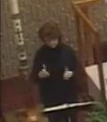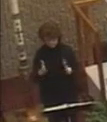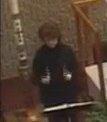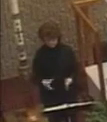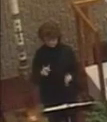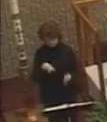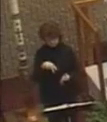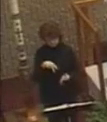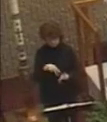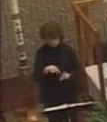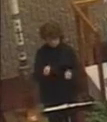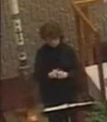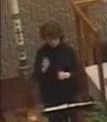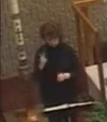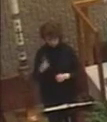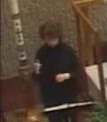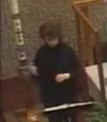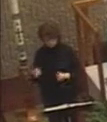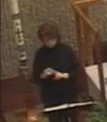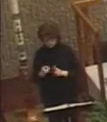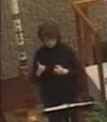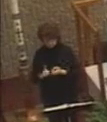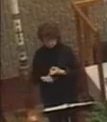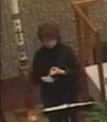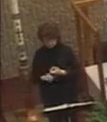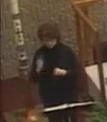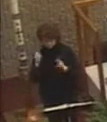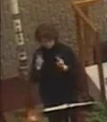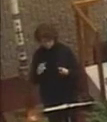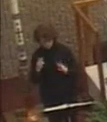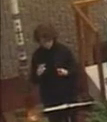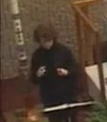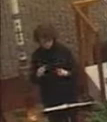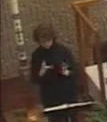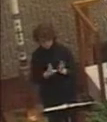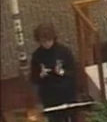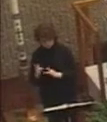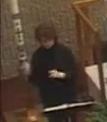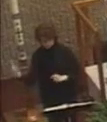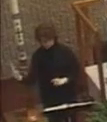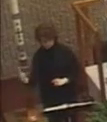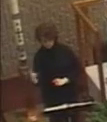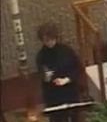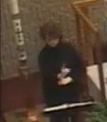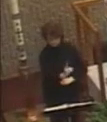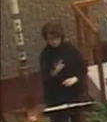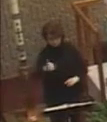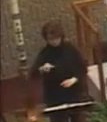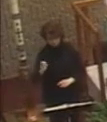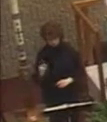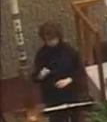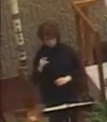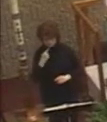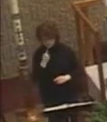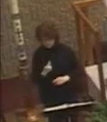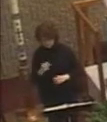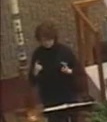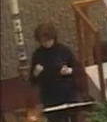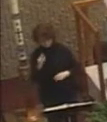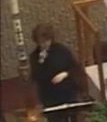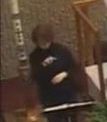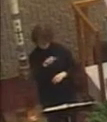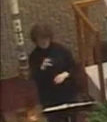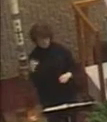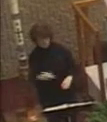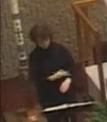Jesus was standing with two of his disciples, and as he watched Jesus walk by, he said,